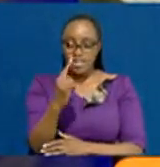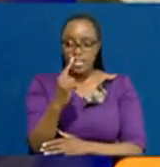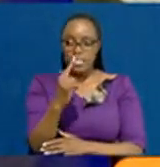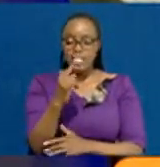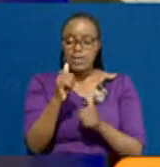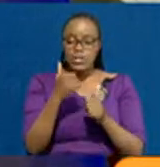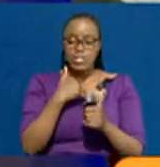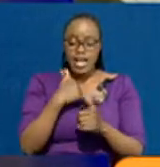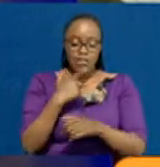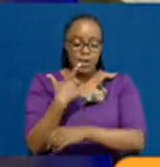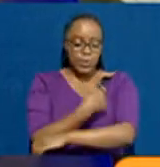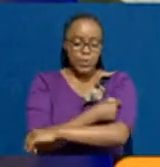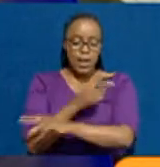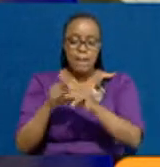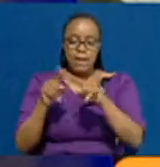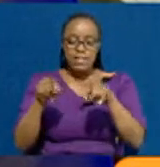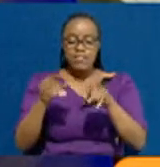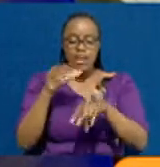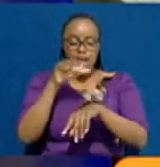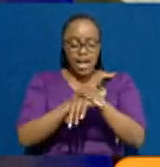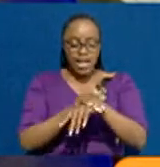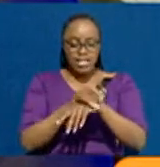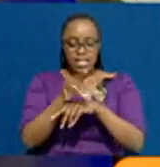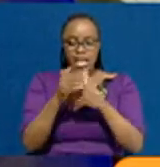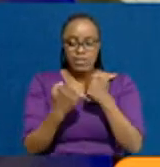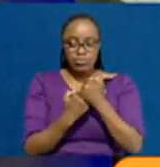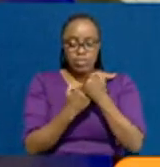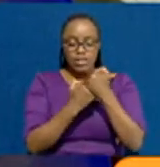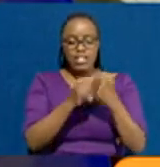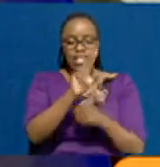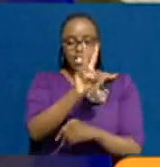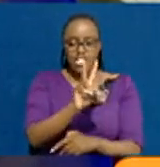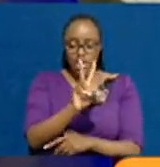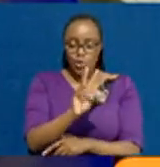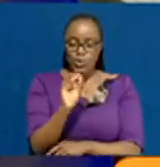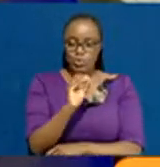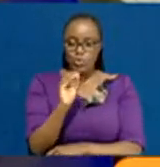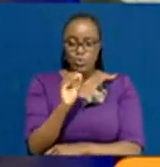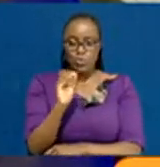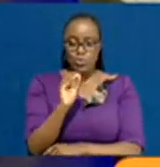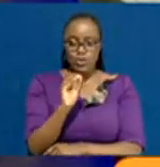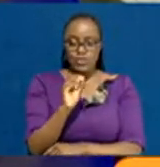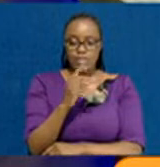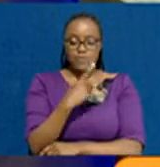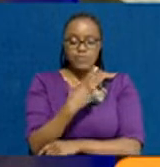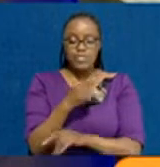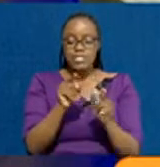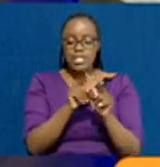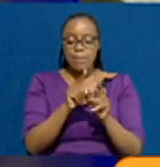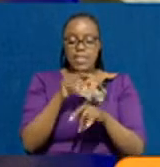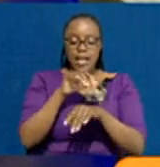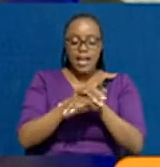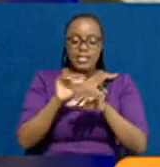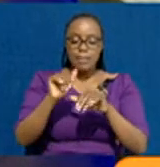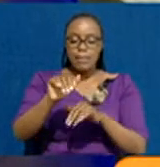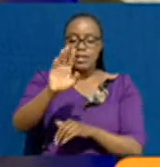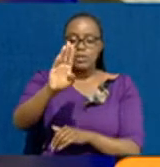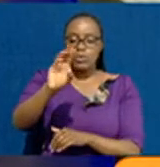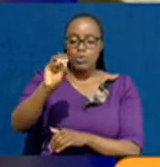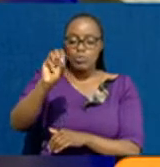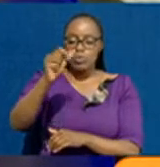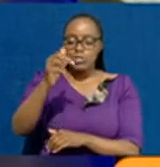jab but did not come for their booster, the second and even now booster shots. And then we